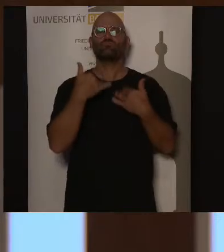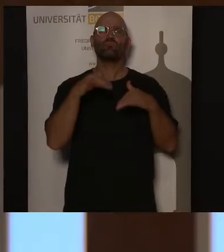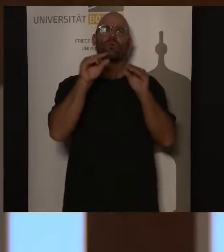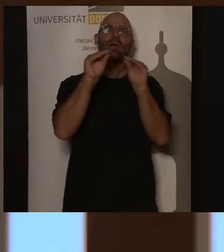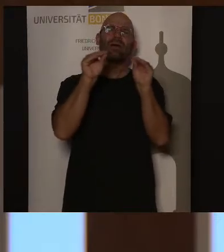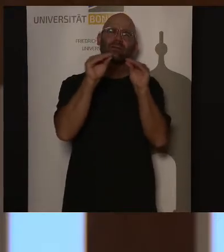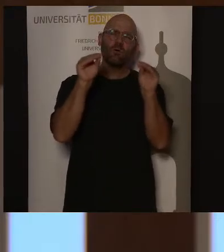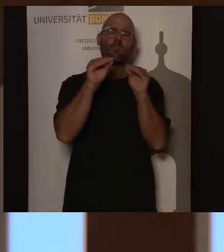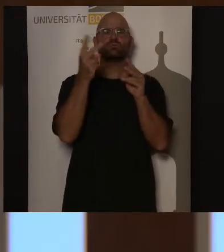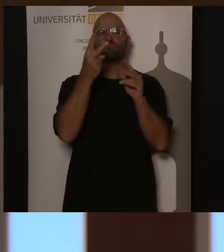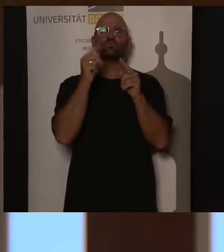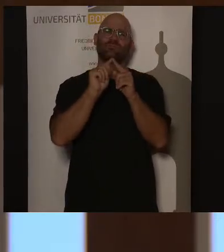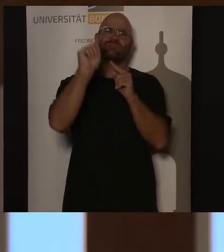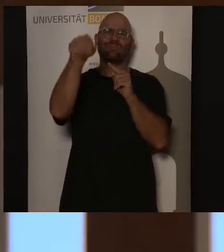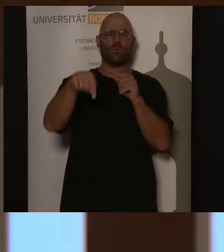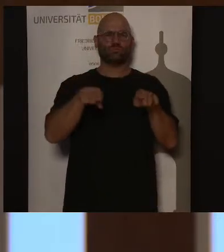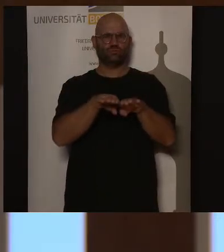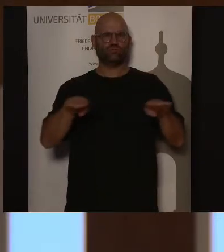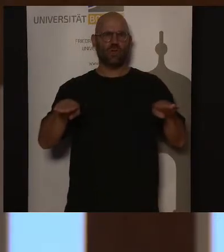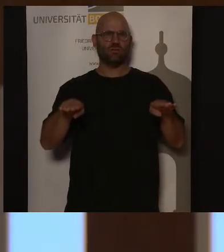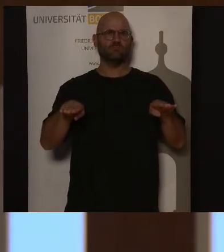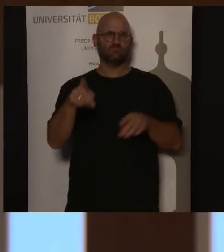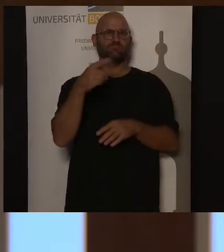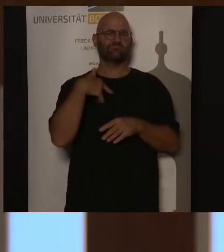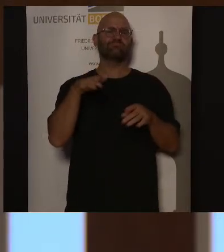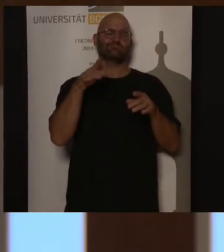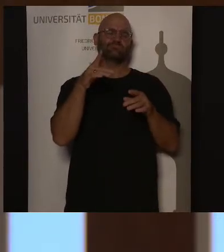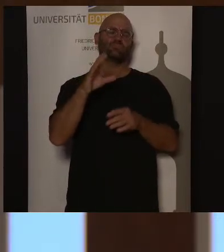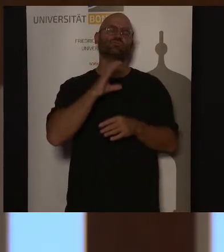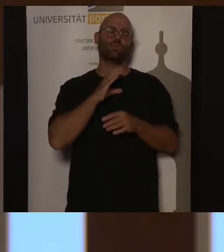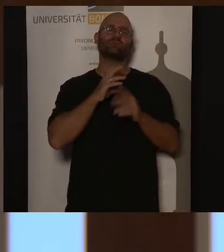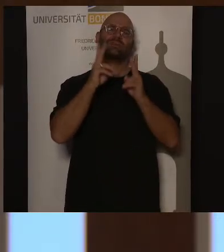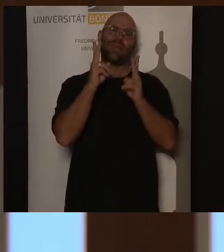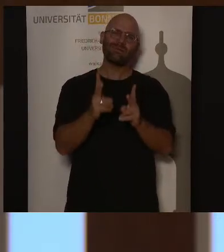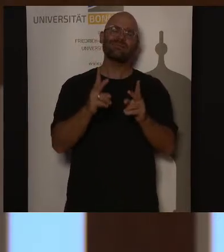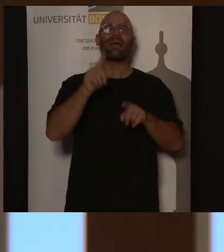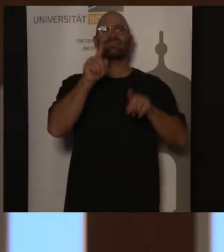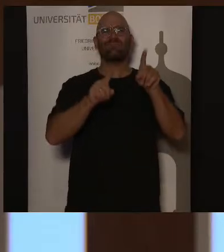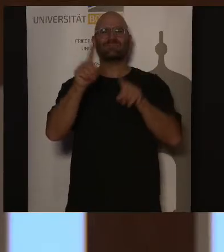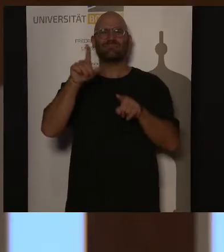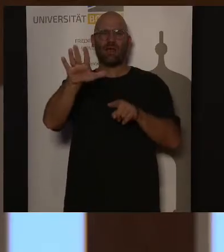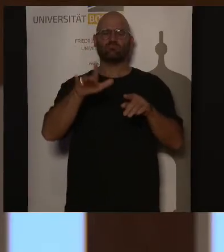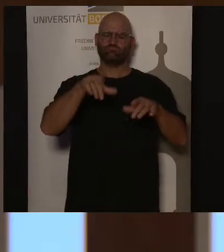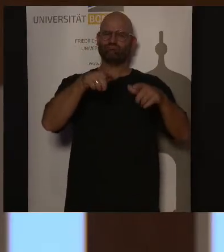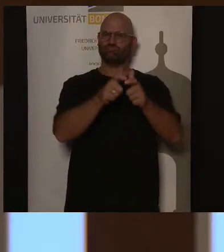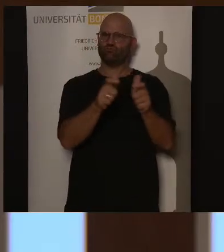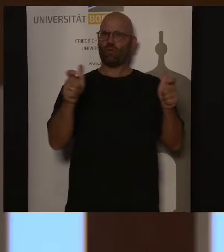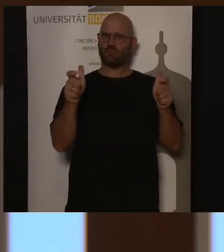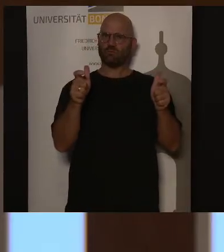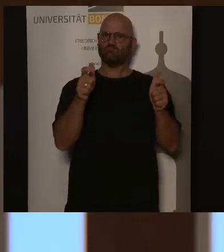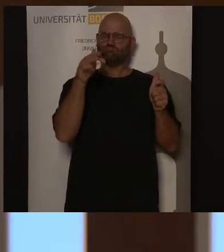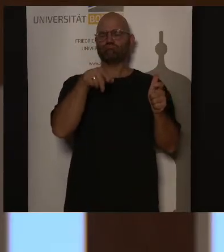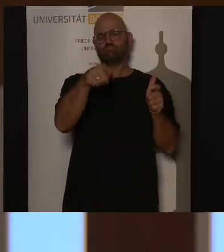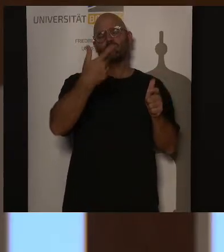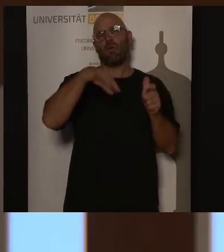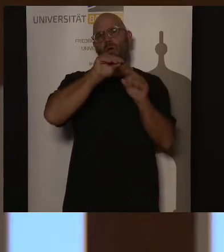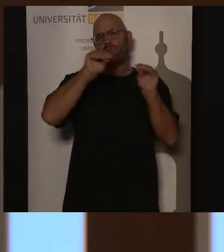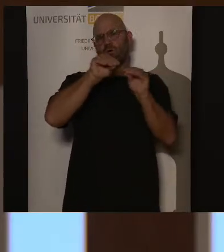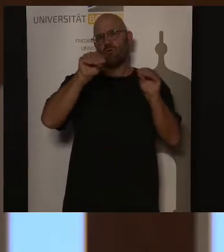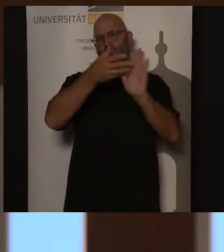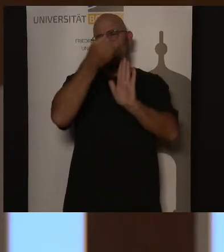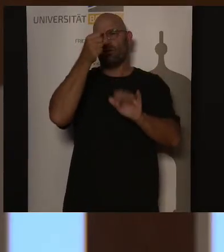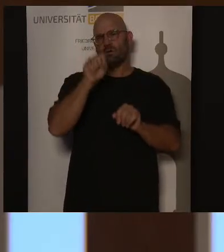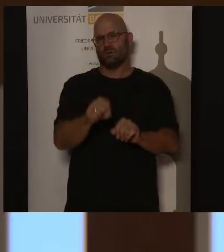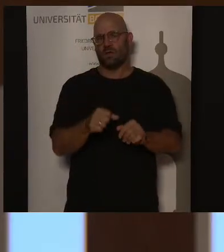introducing for these communities. You can obviously also get information from our corresponding